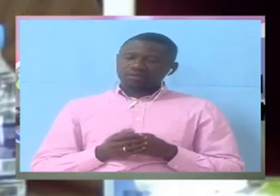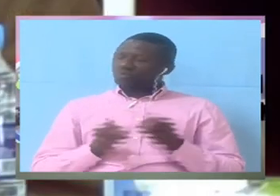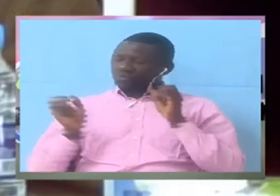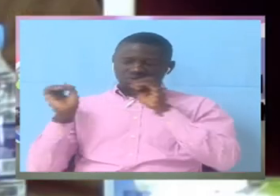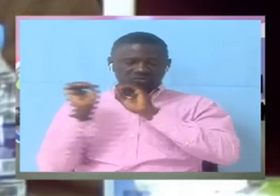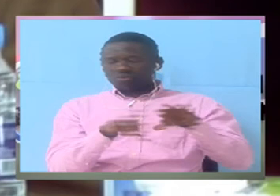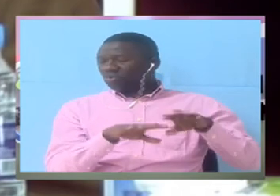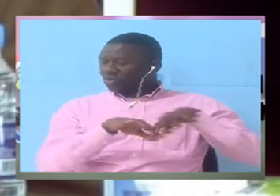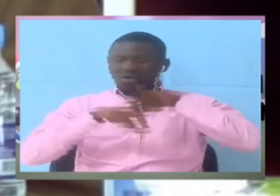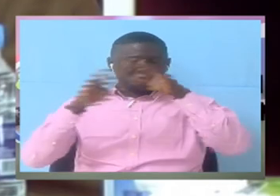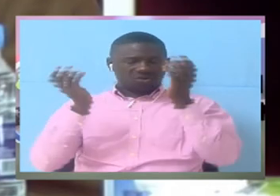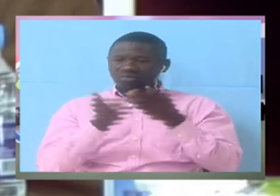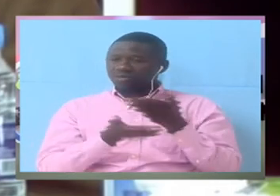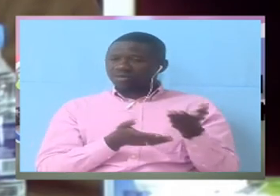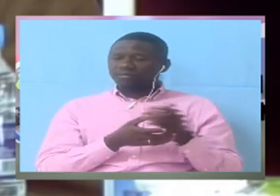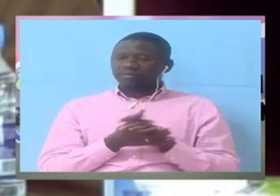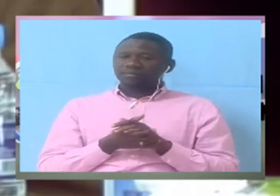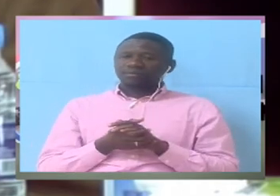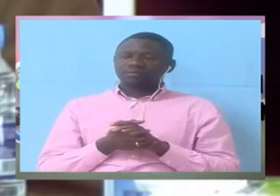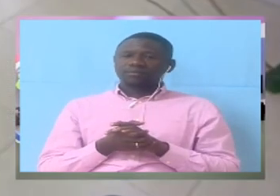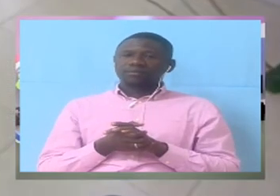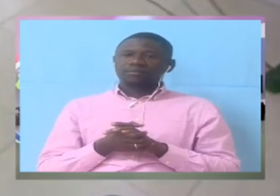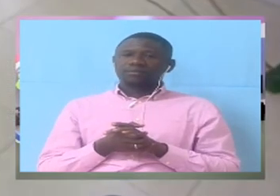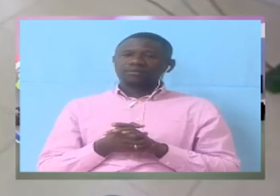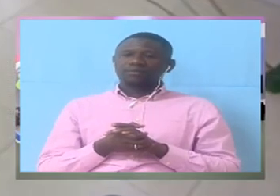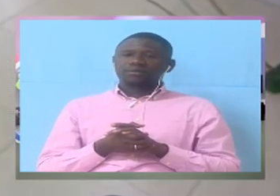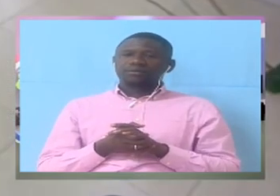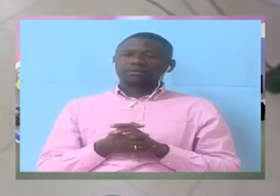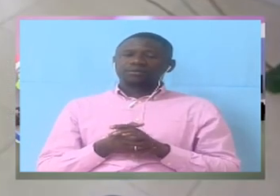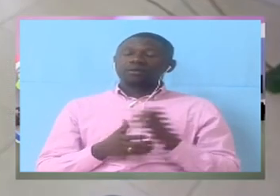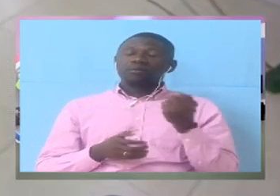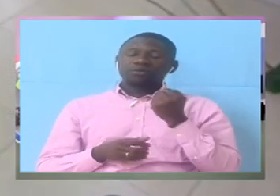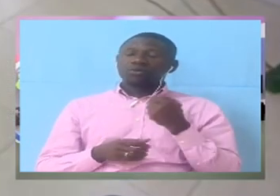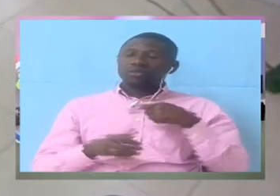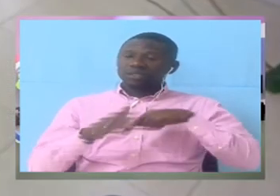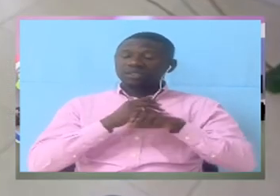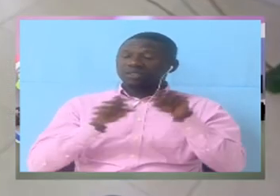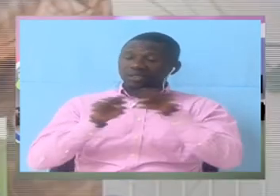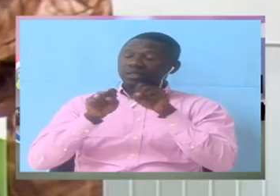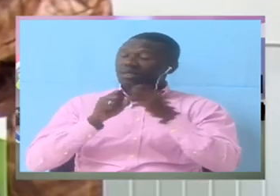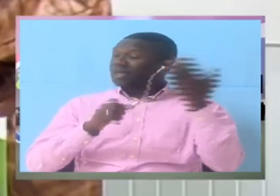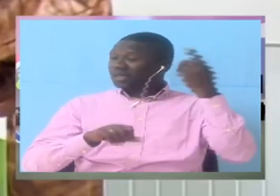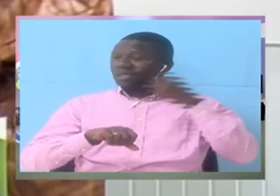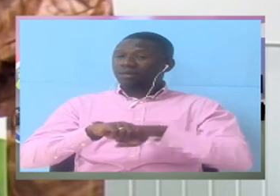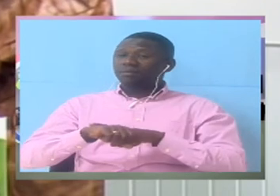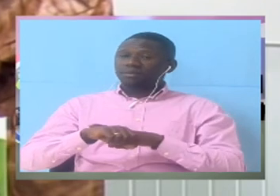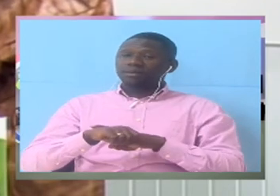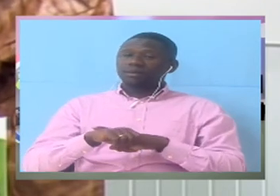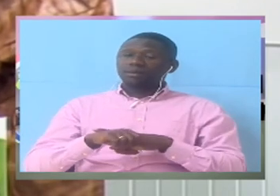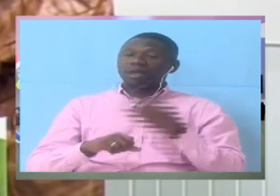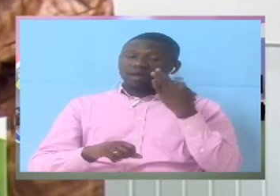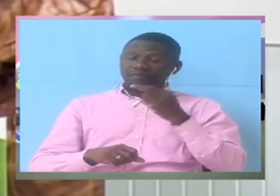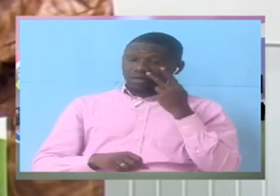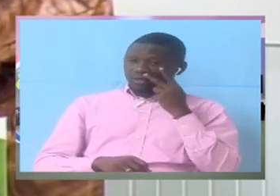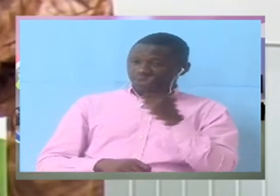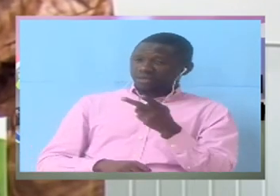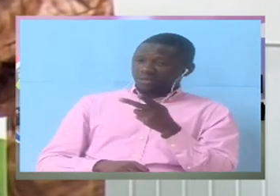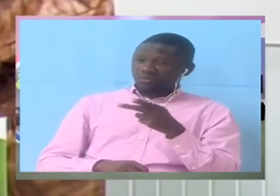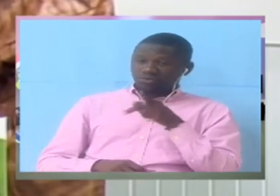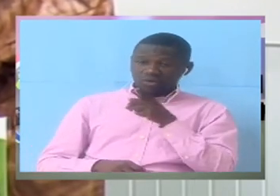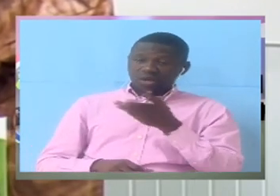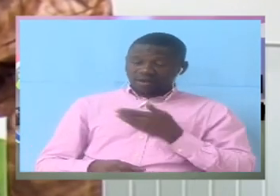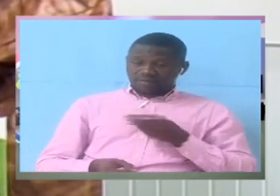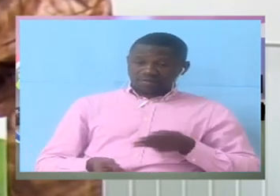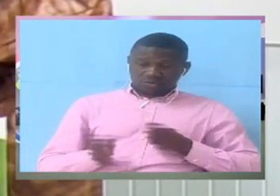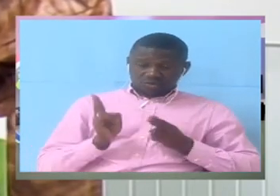all those arms away. Because in Senegal in those days, if they see